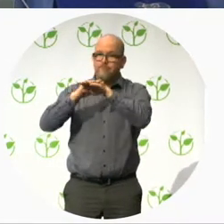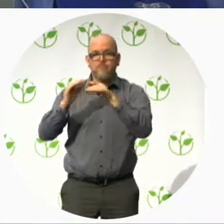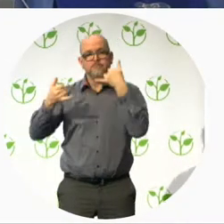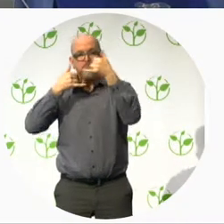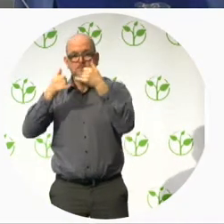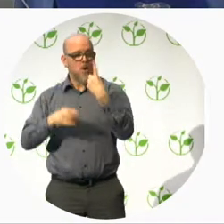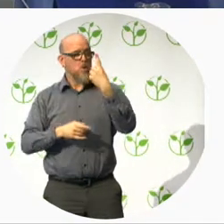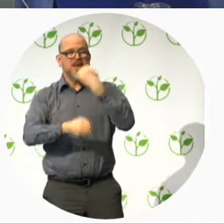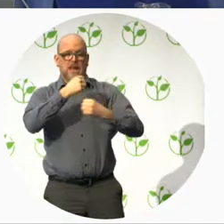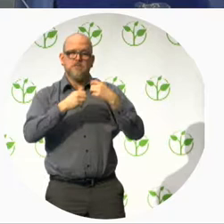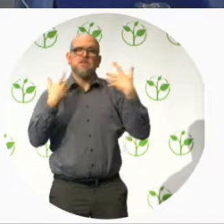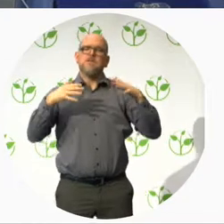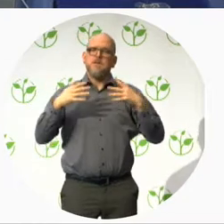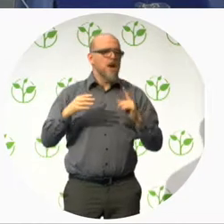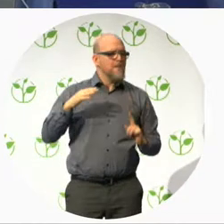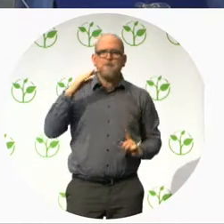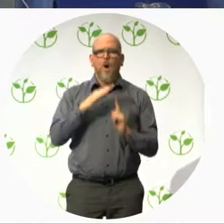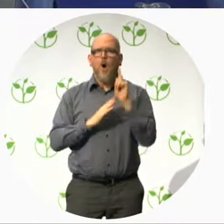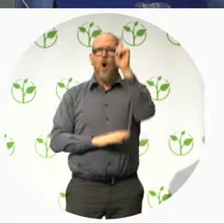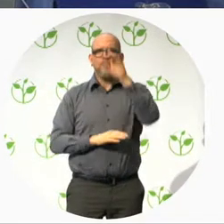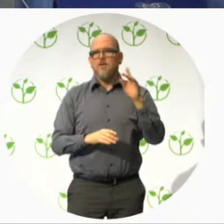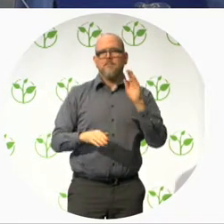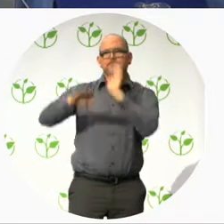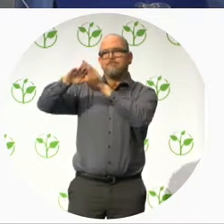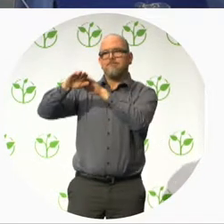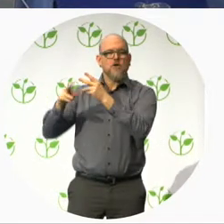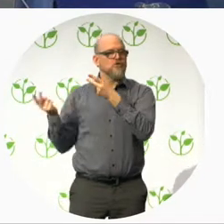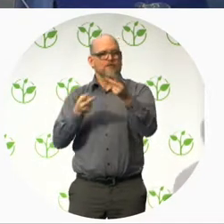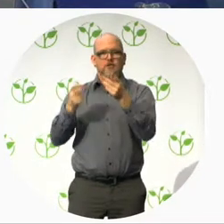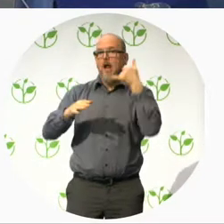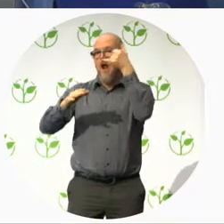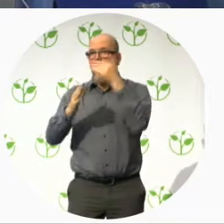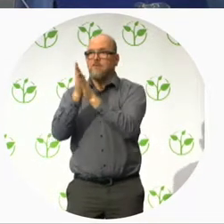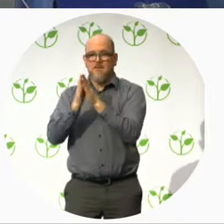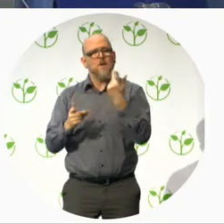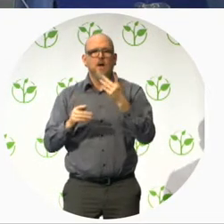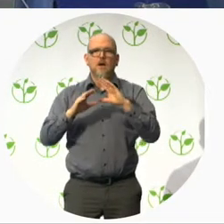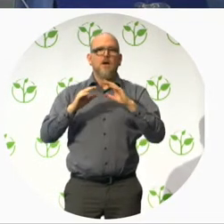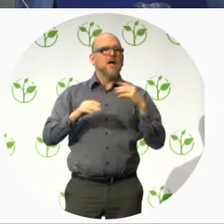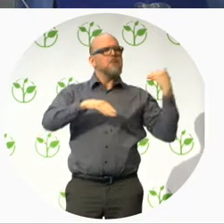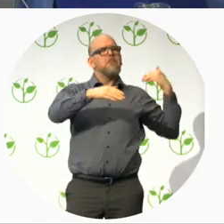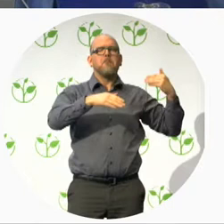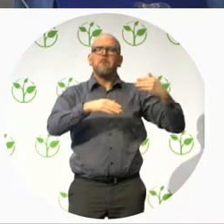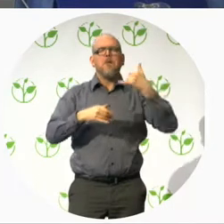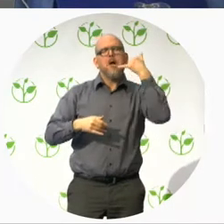the VRI service, CL, in 20,000